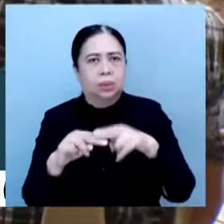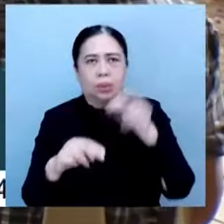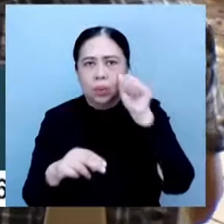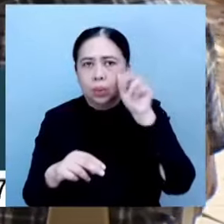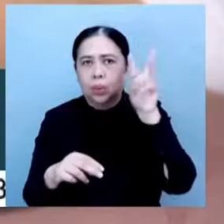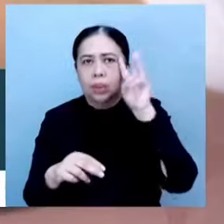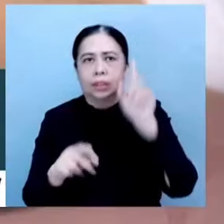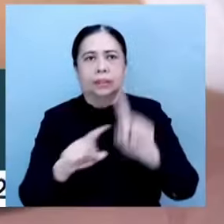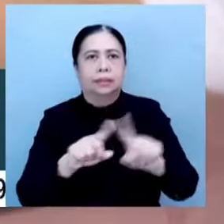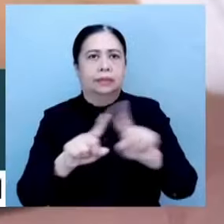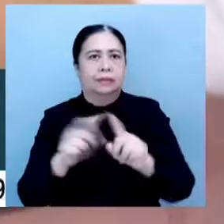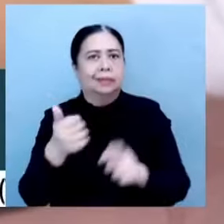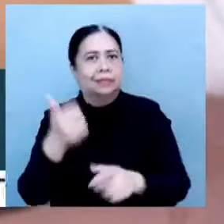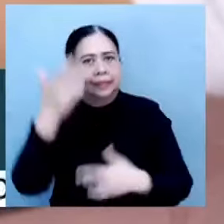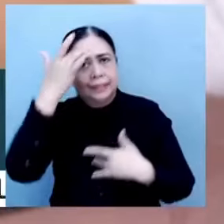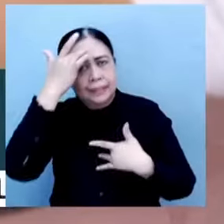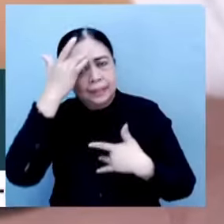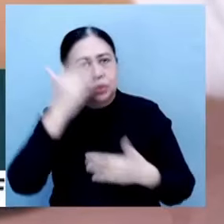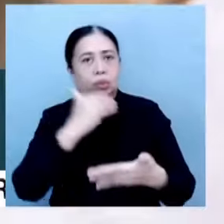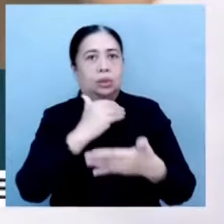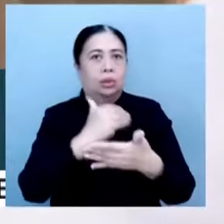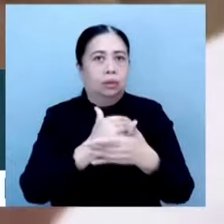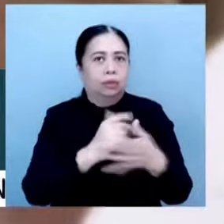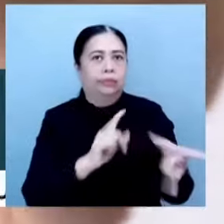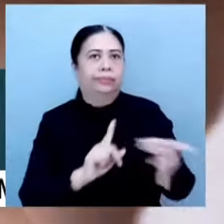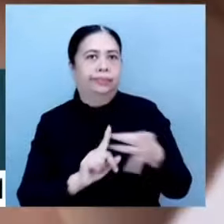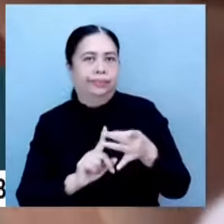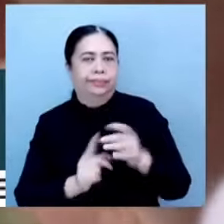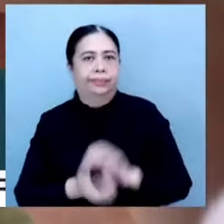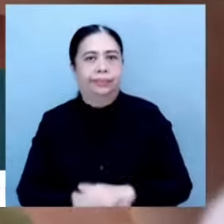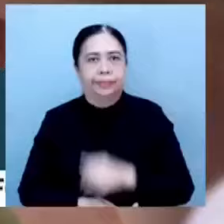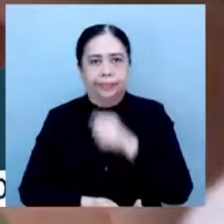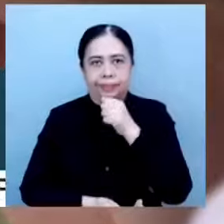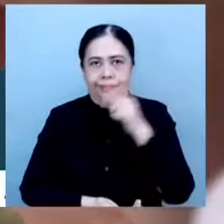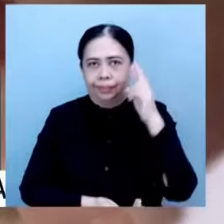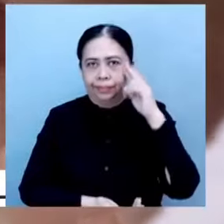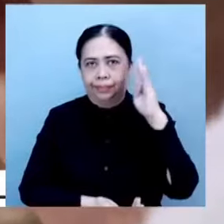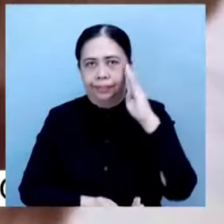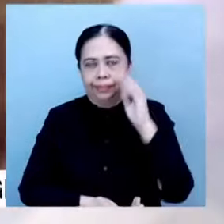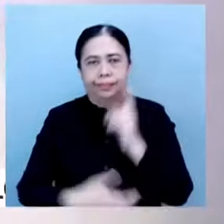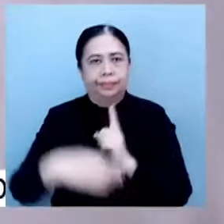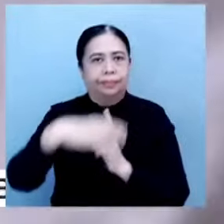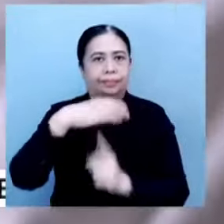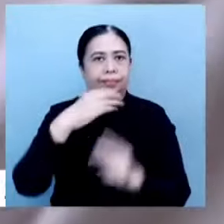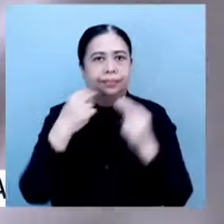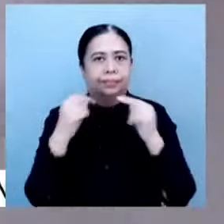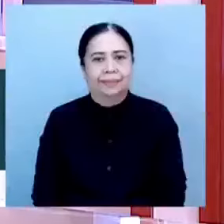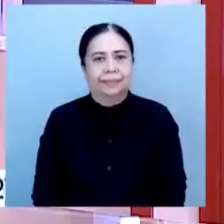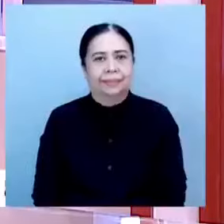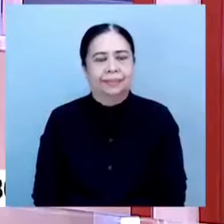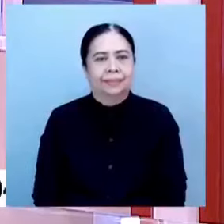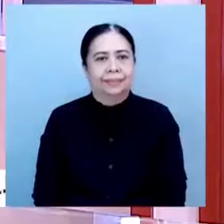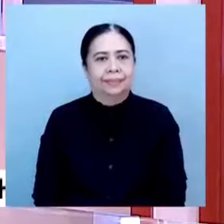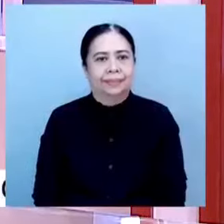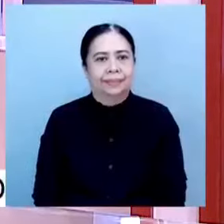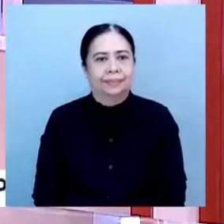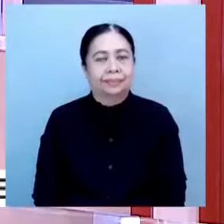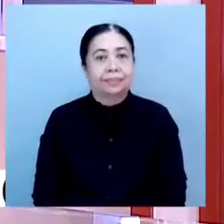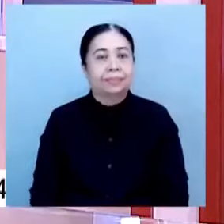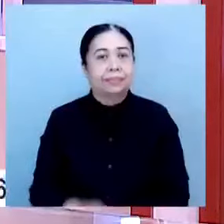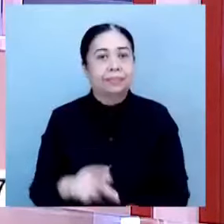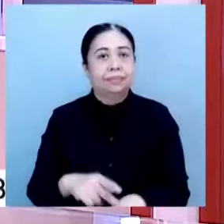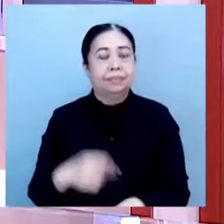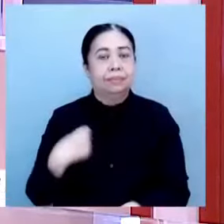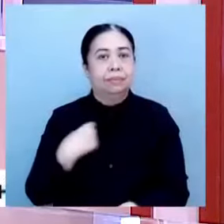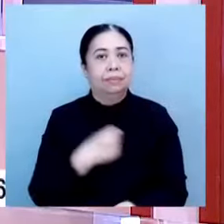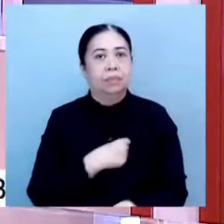other diseases to avoid contracting them. Rafael Bosano, ABS-CBN News. A Philippine senator seeking